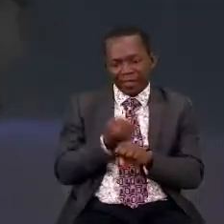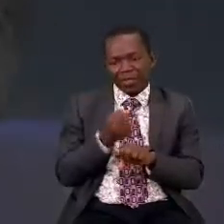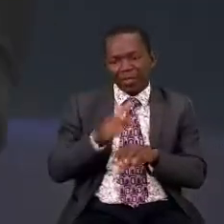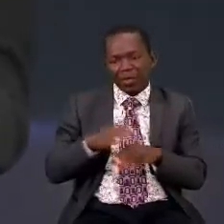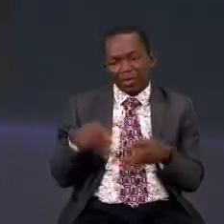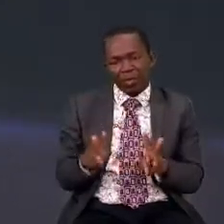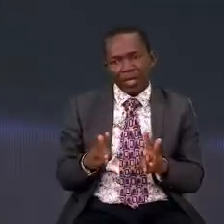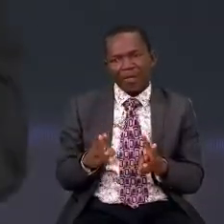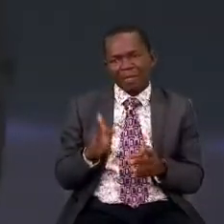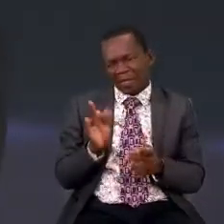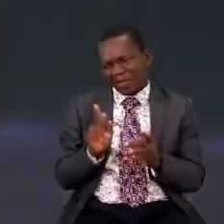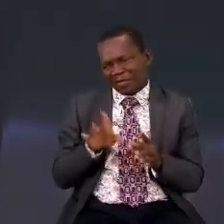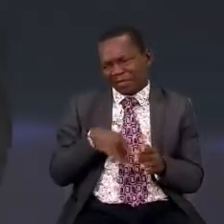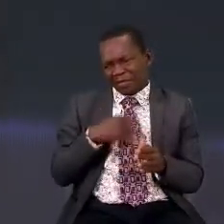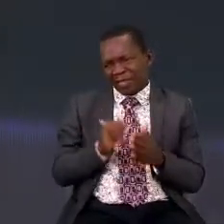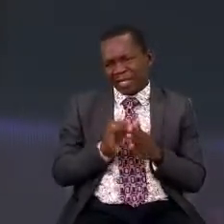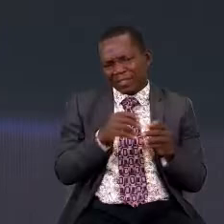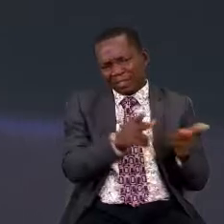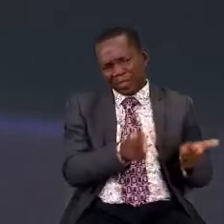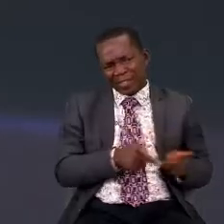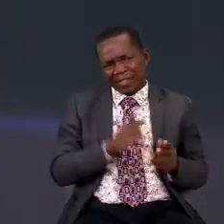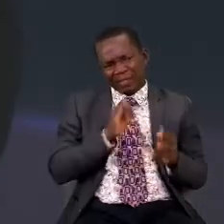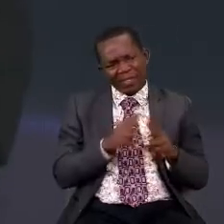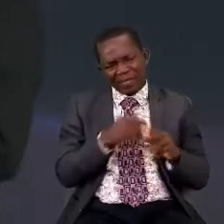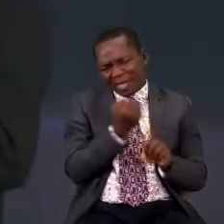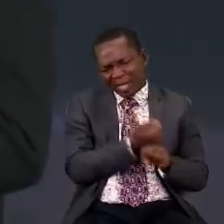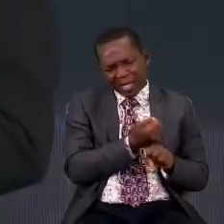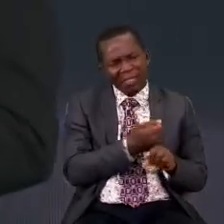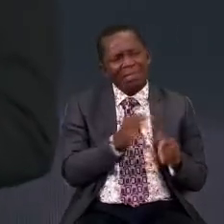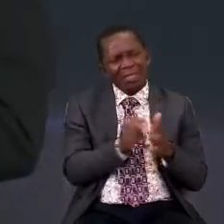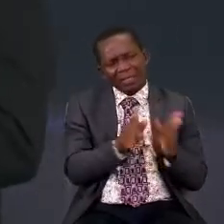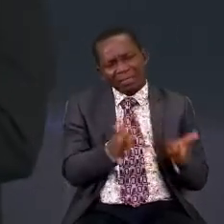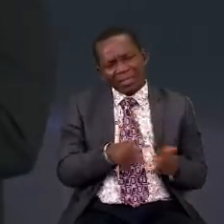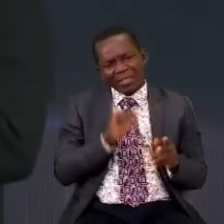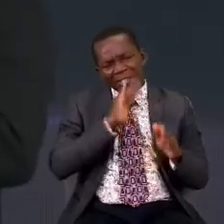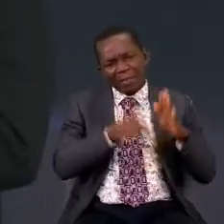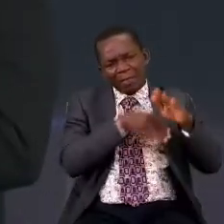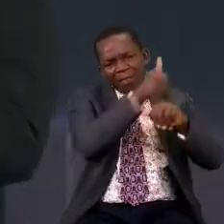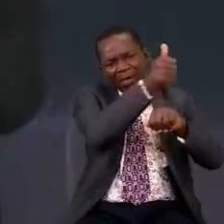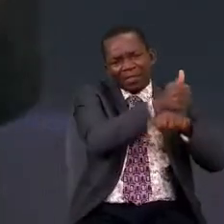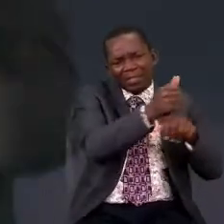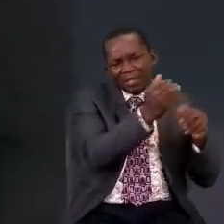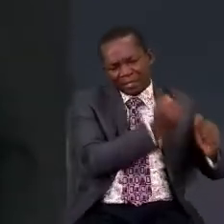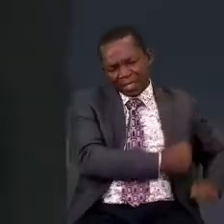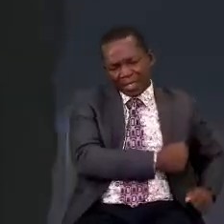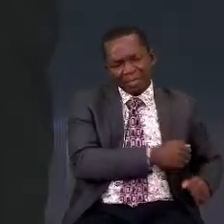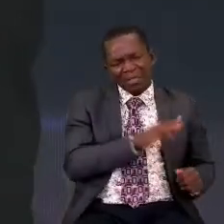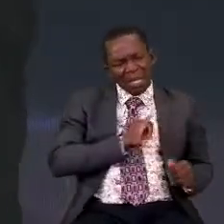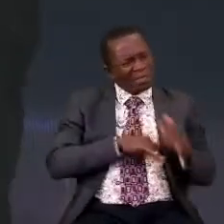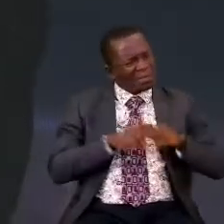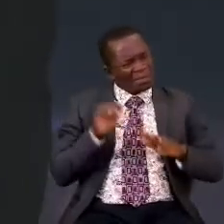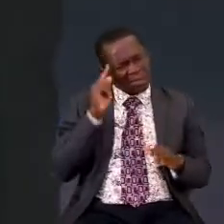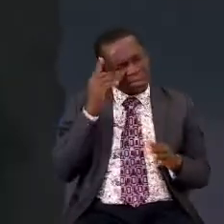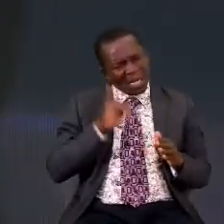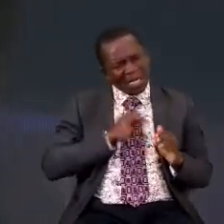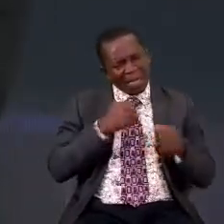there. Well, if you don't get there, it will not be given to you. But if you say, look at the mountainside, look at the hilly side,